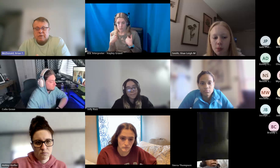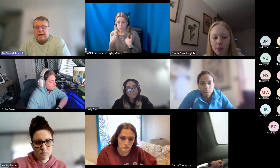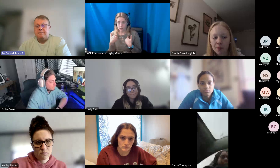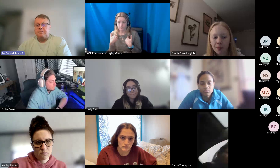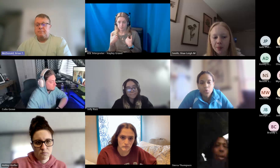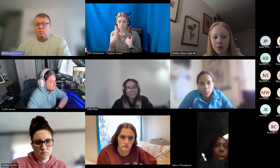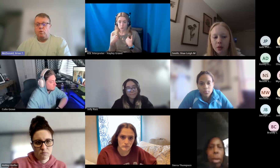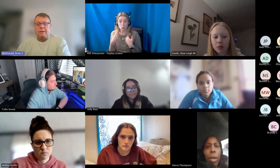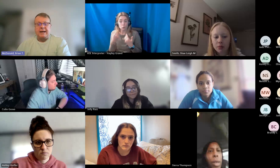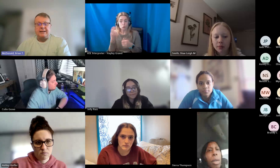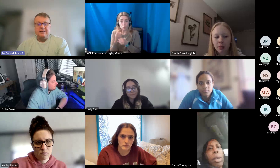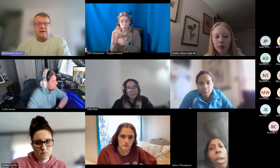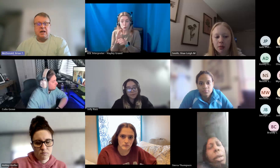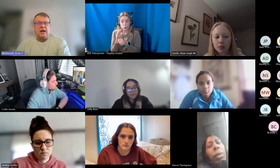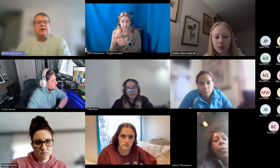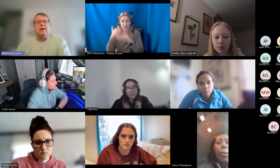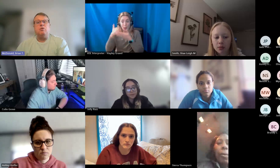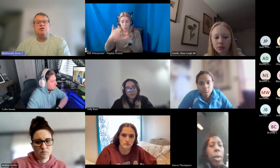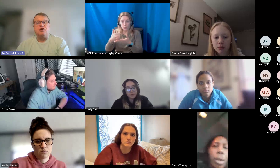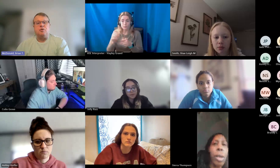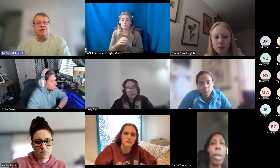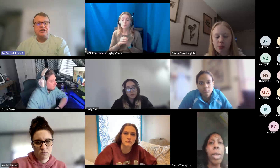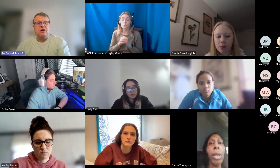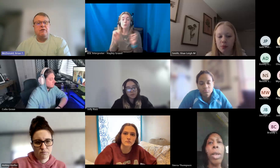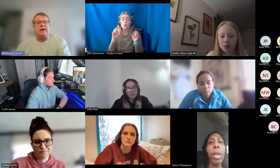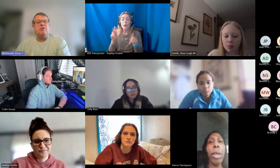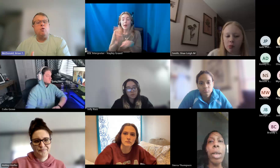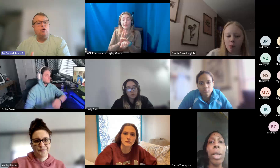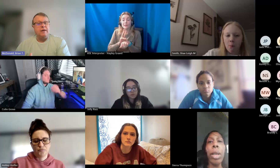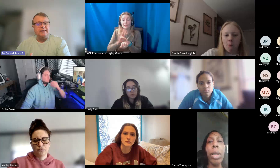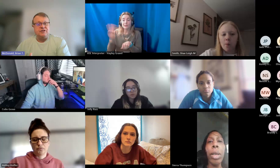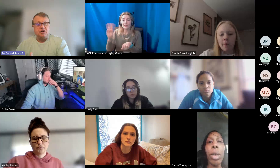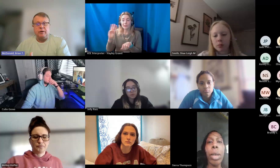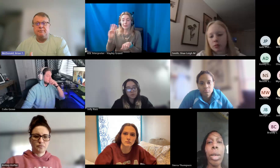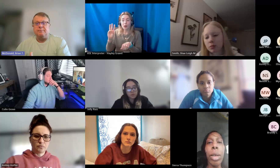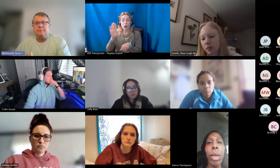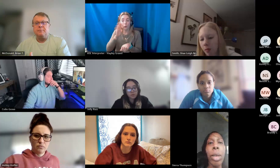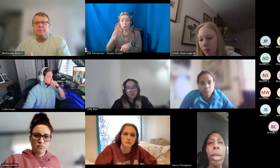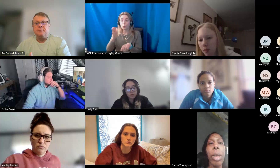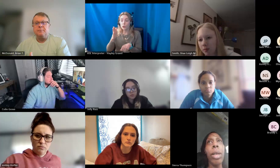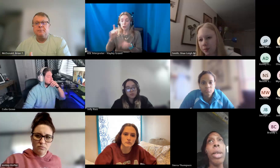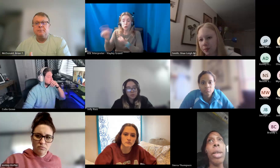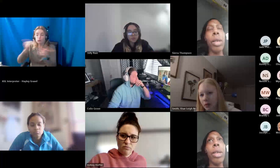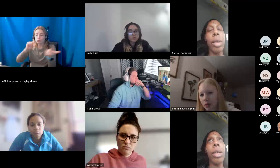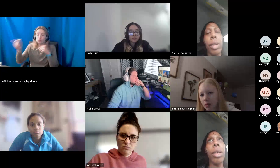Okay. We'll be back at 6 o'clock and we'll start doing sharing of kind of where you think this is going.